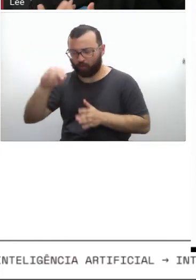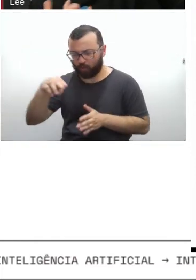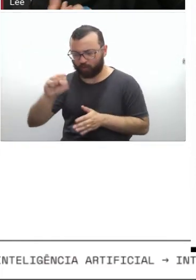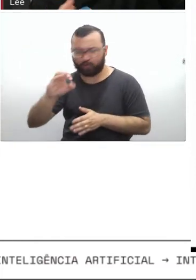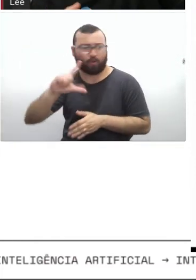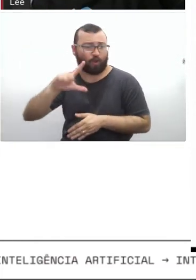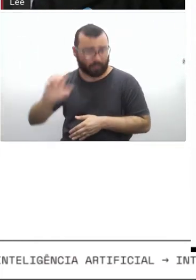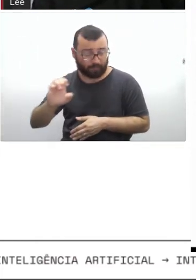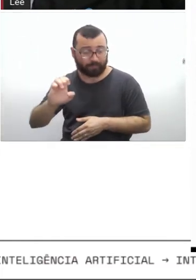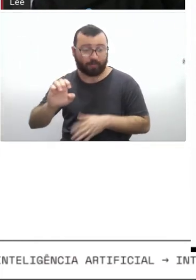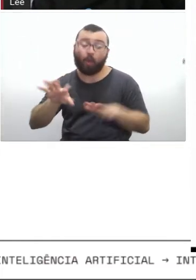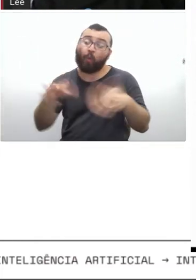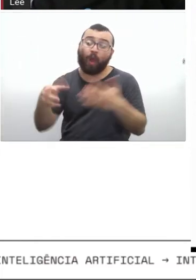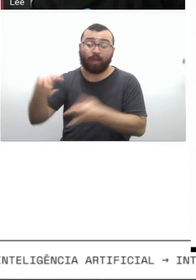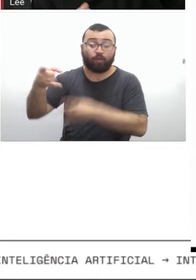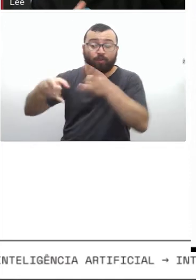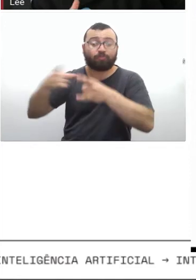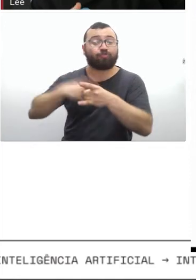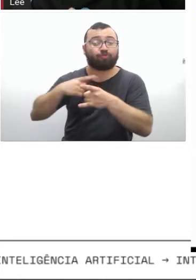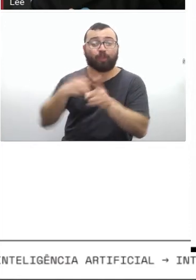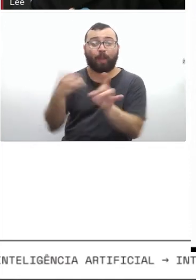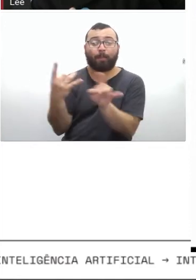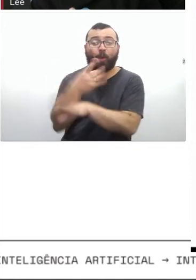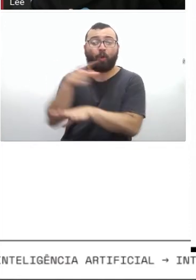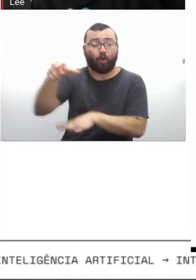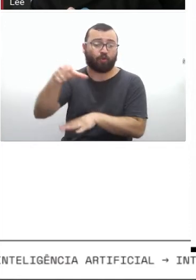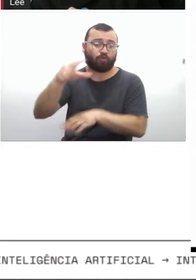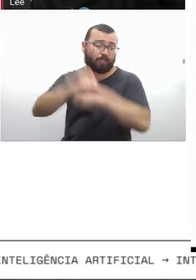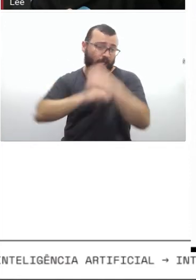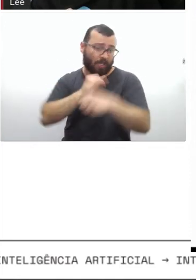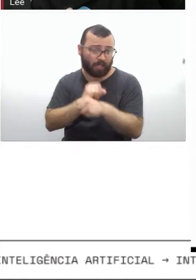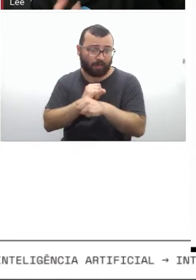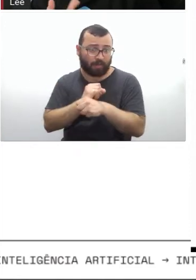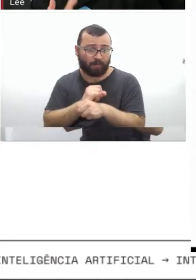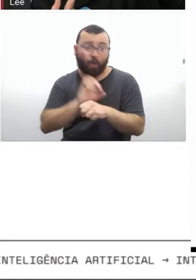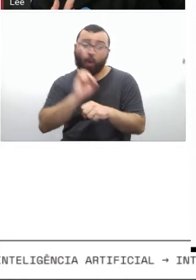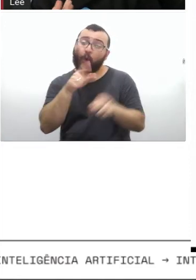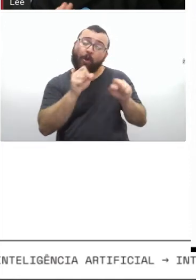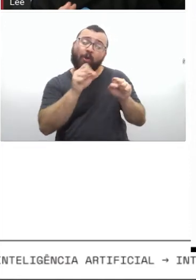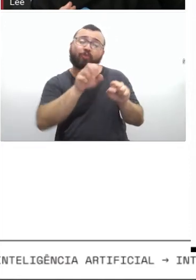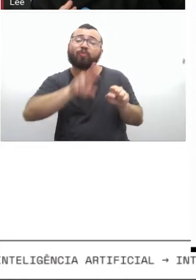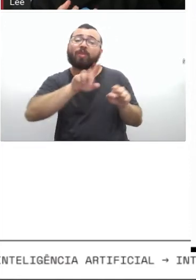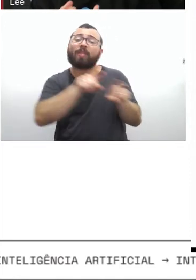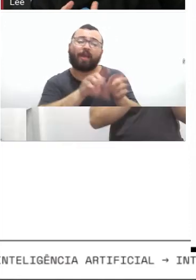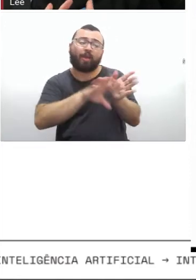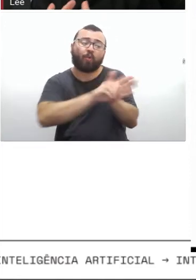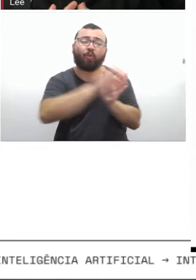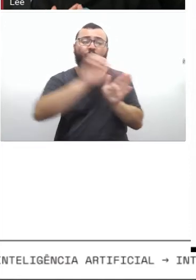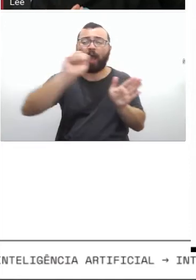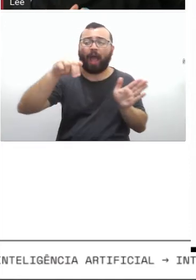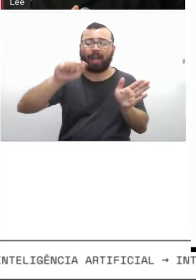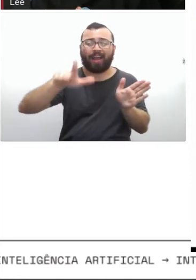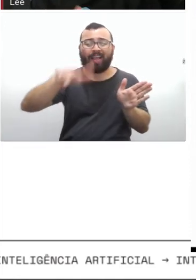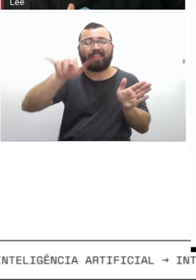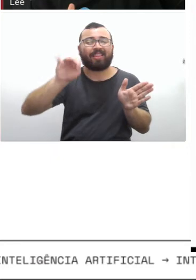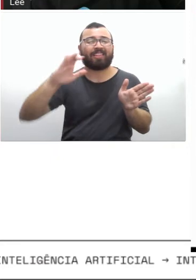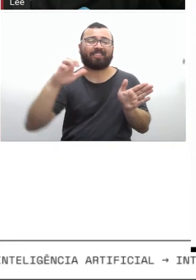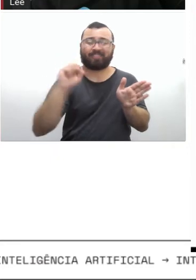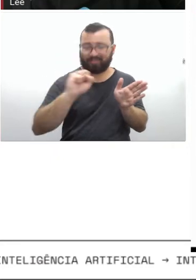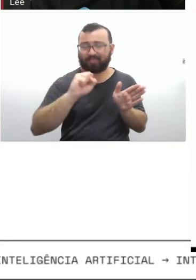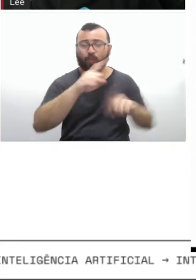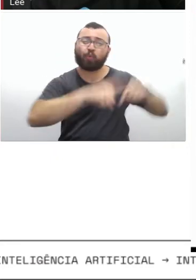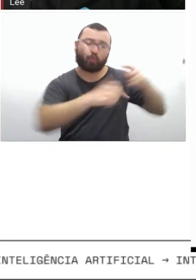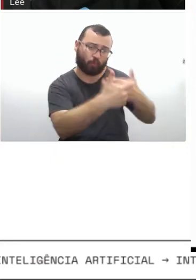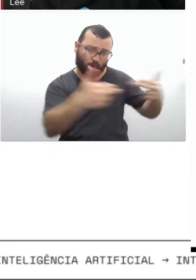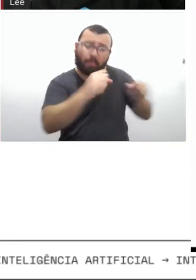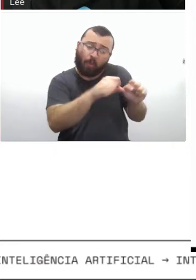bot is available on web, you might want to look into the Google Analytics tools. And what's